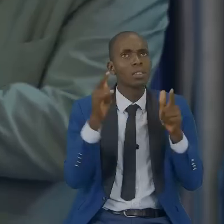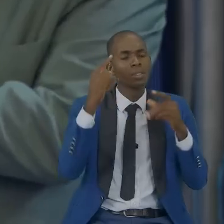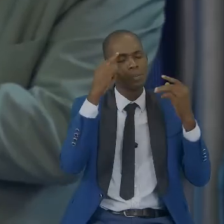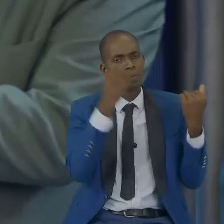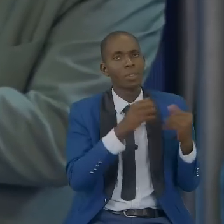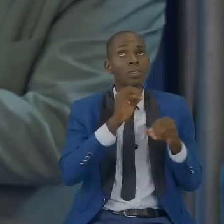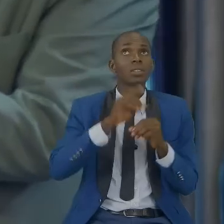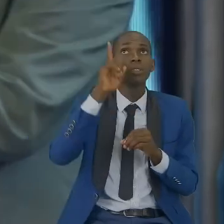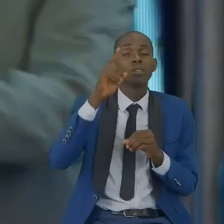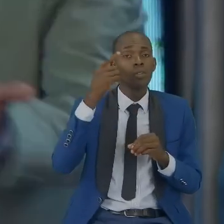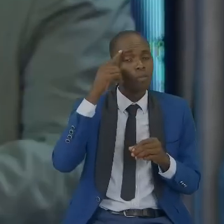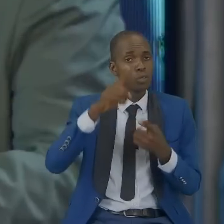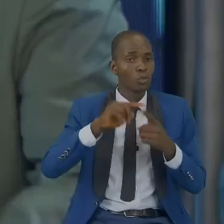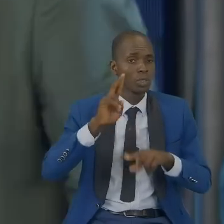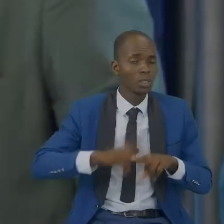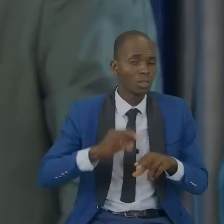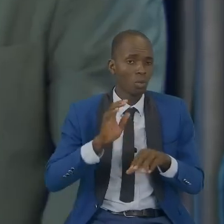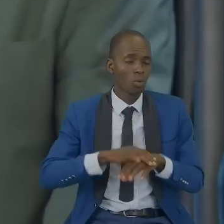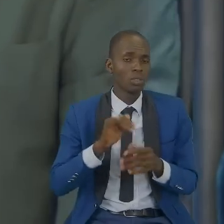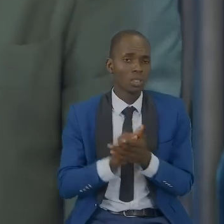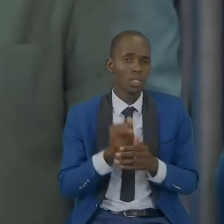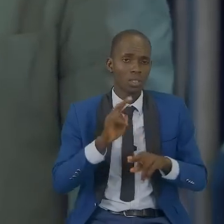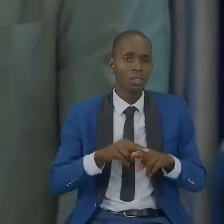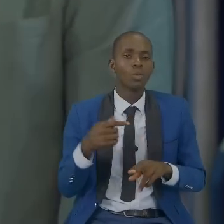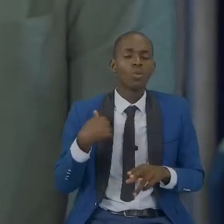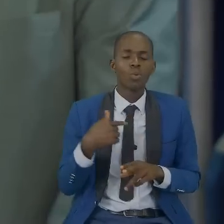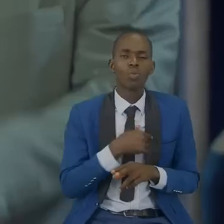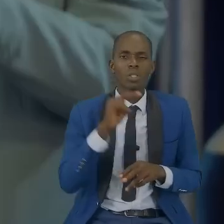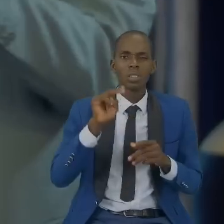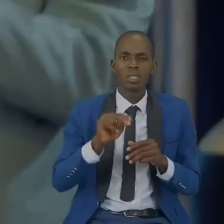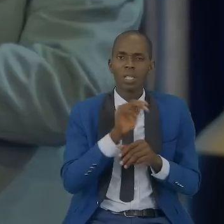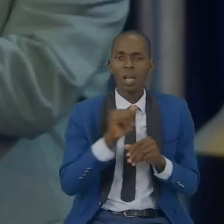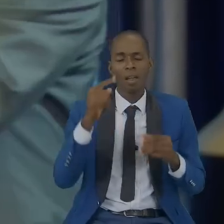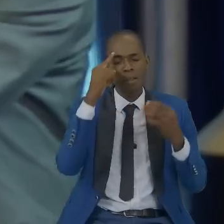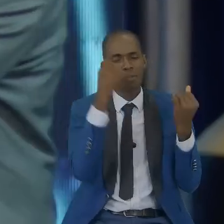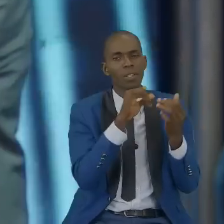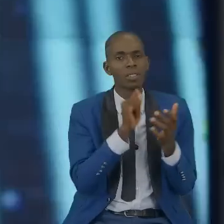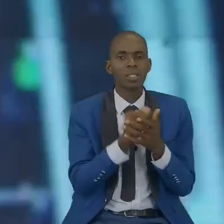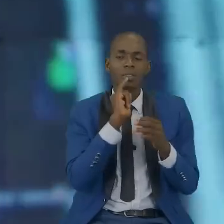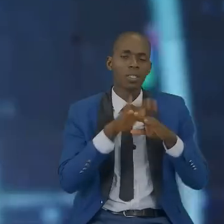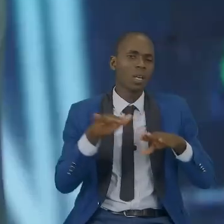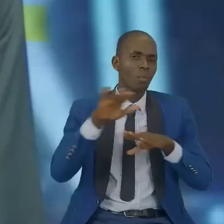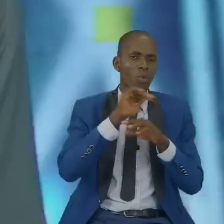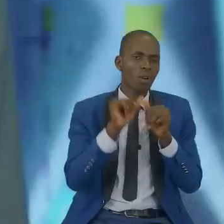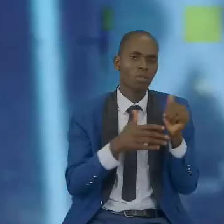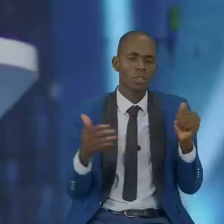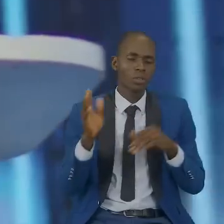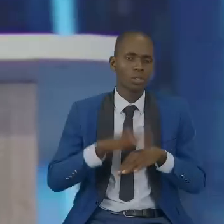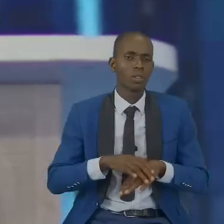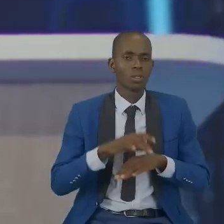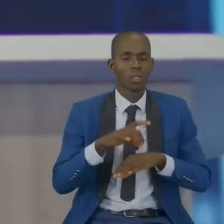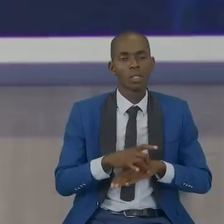have a faith that surpasses anything and everything here on earth. The